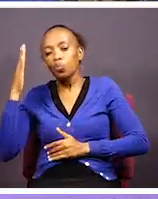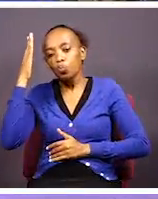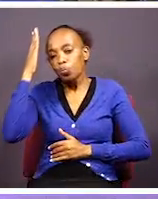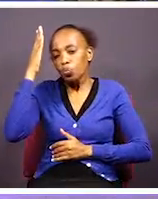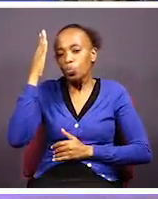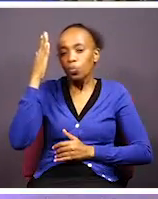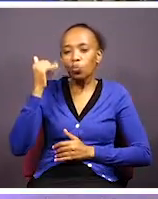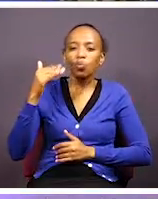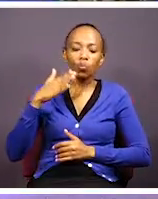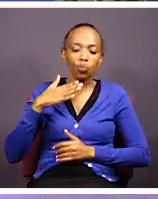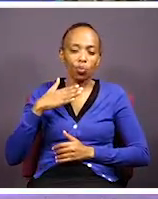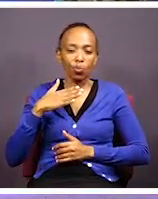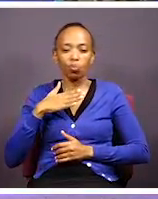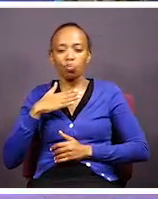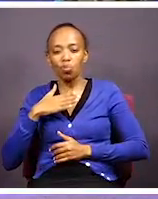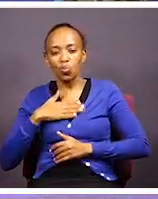foreign